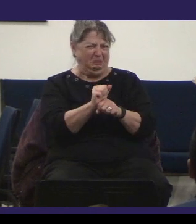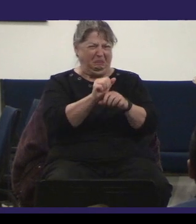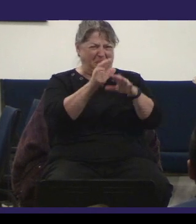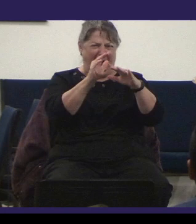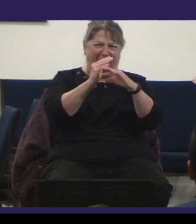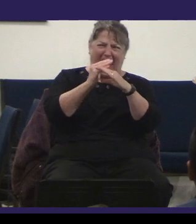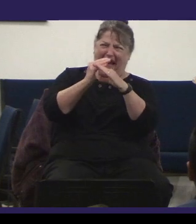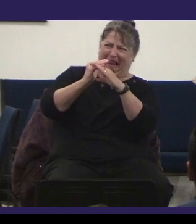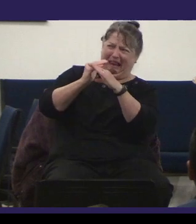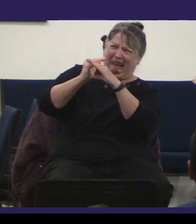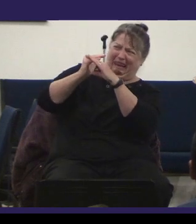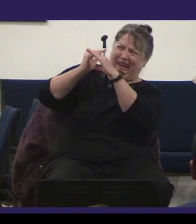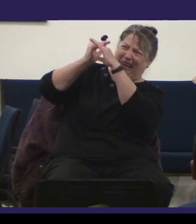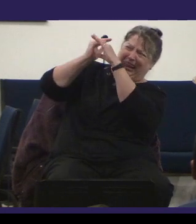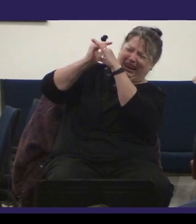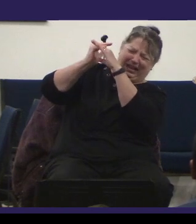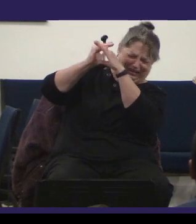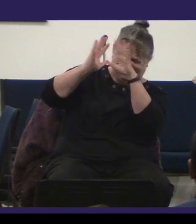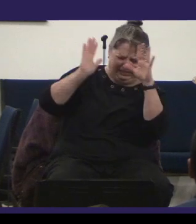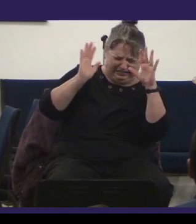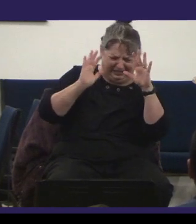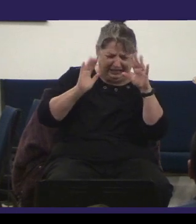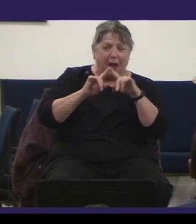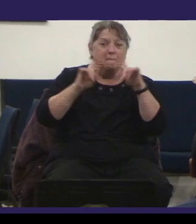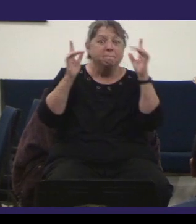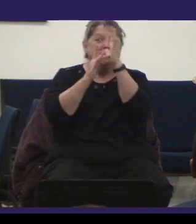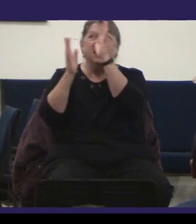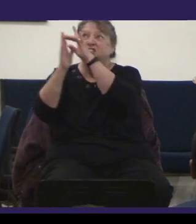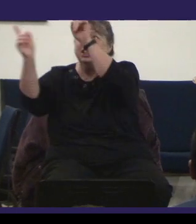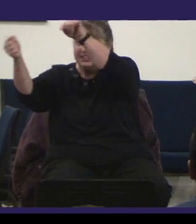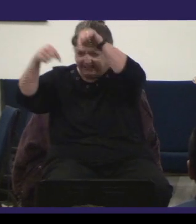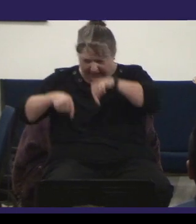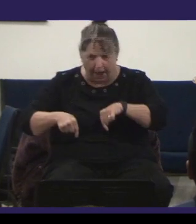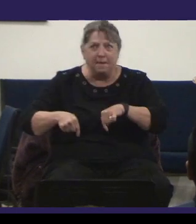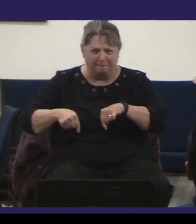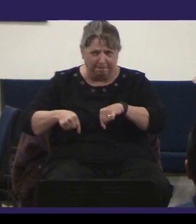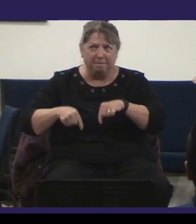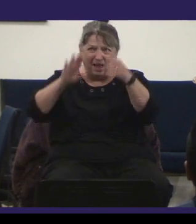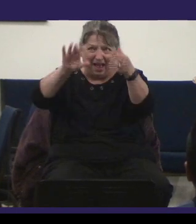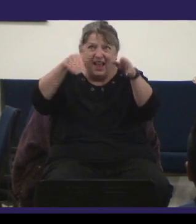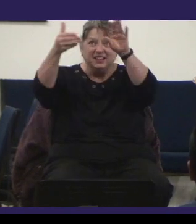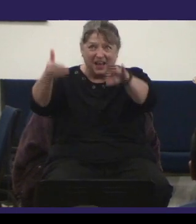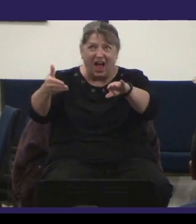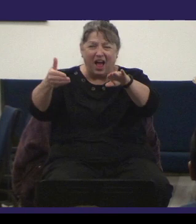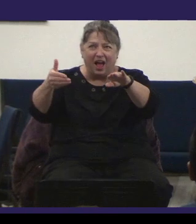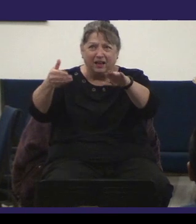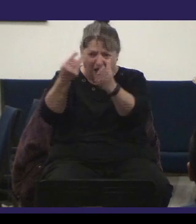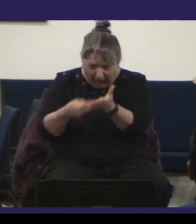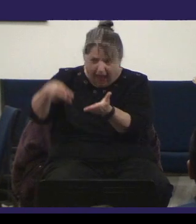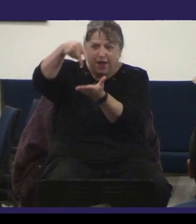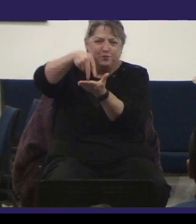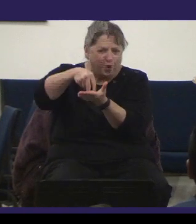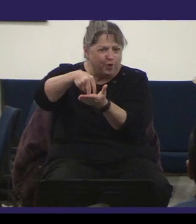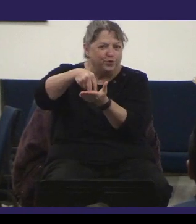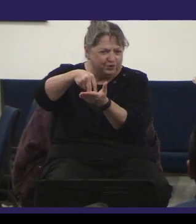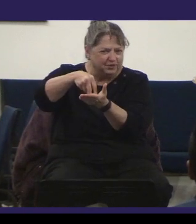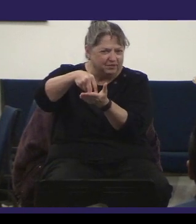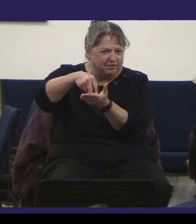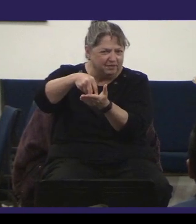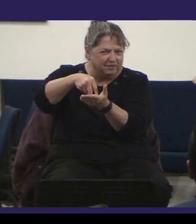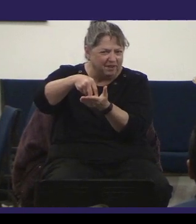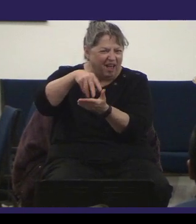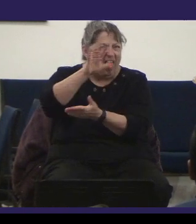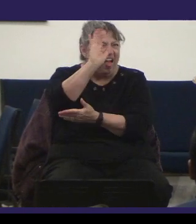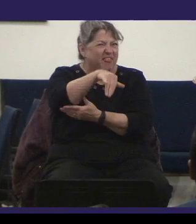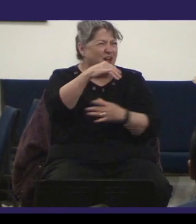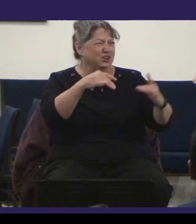stood in our way. But he came, and he died, and he rose. Those